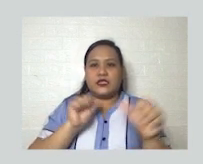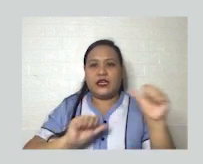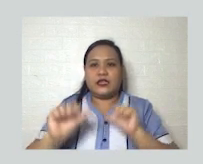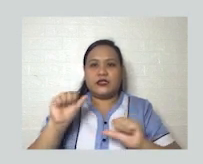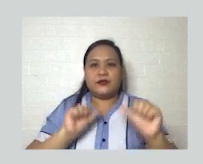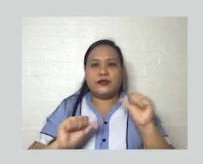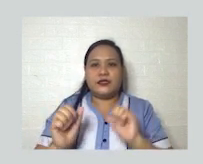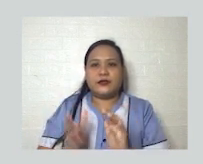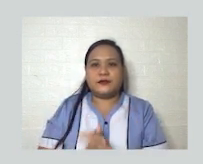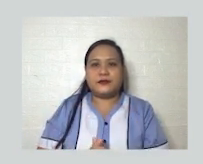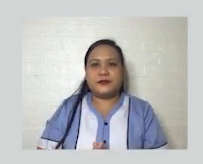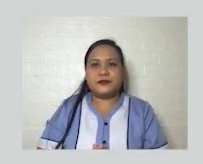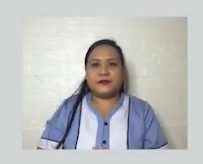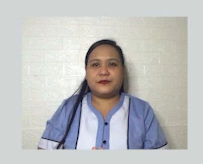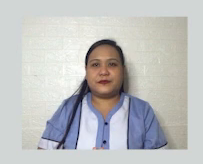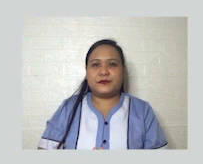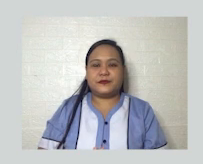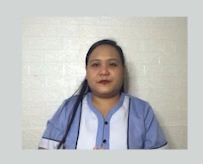the activity.